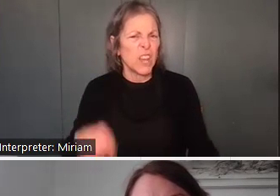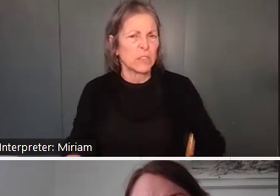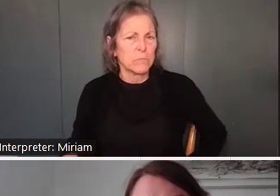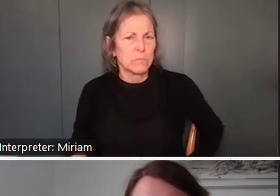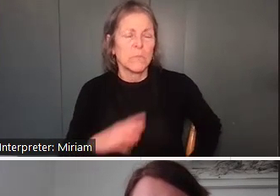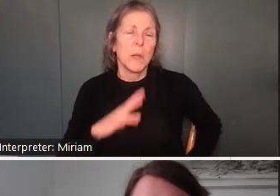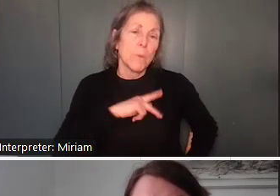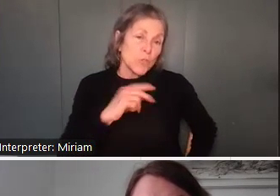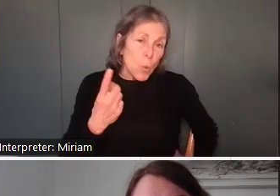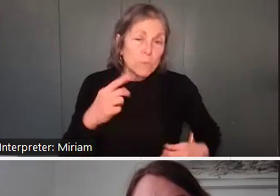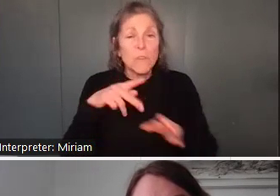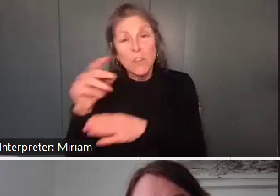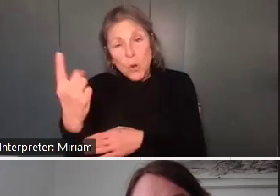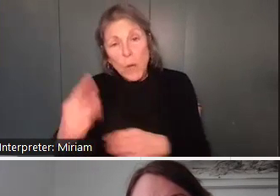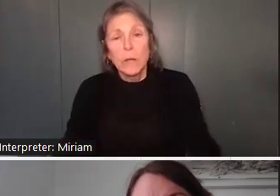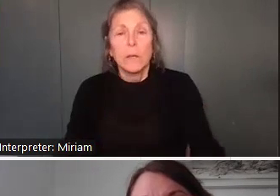personal one.